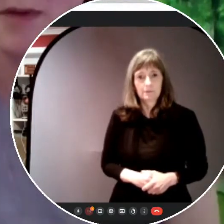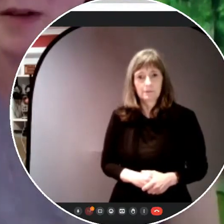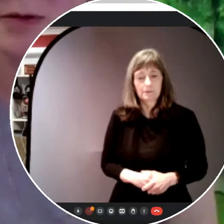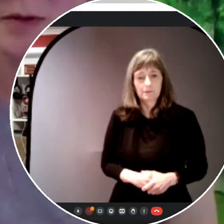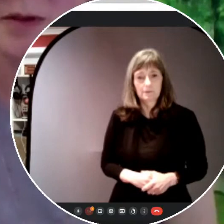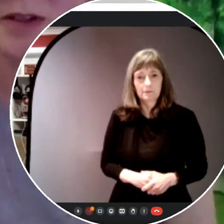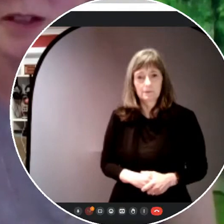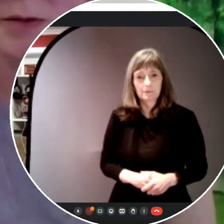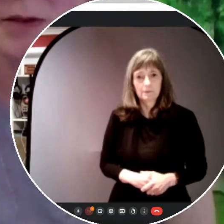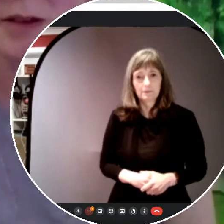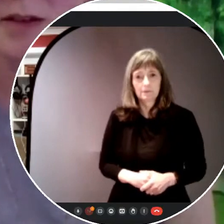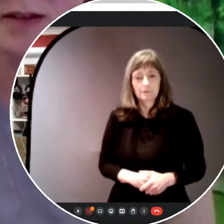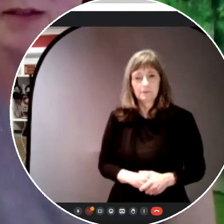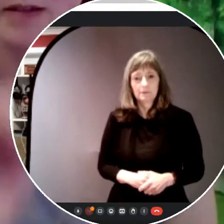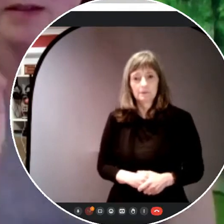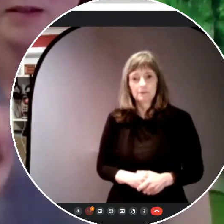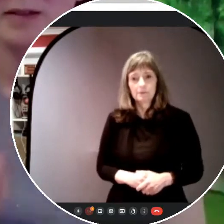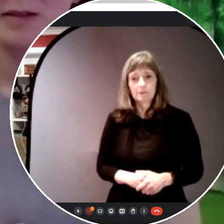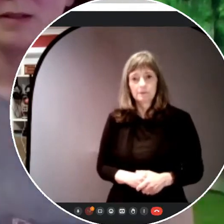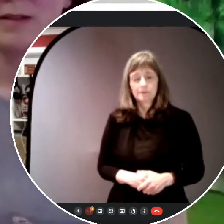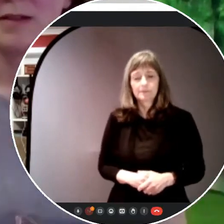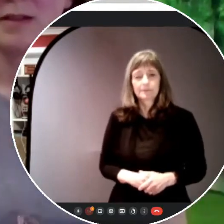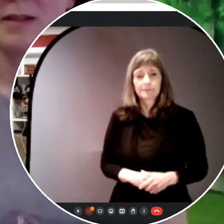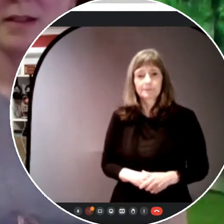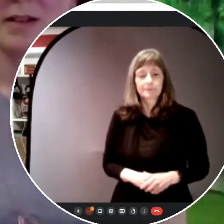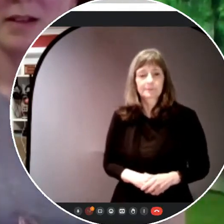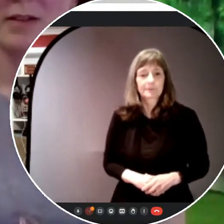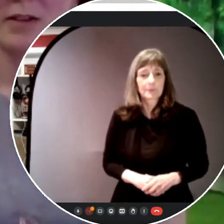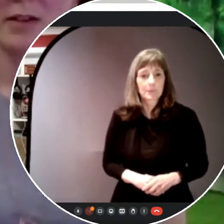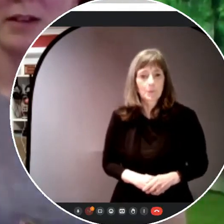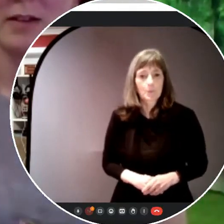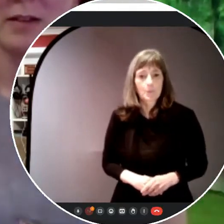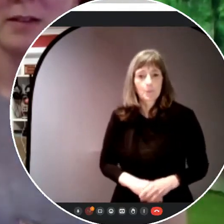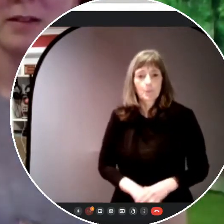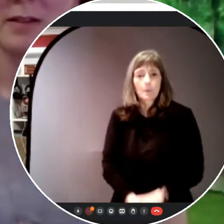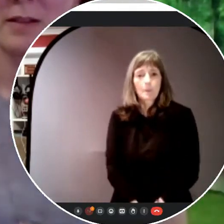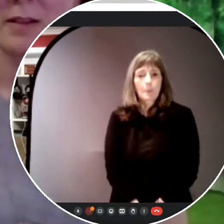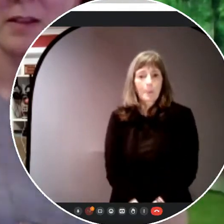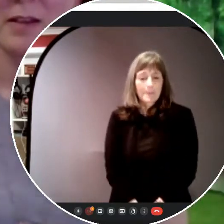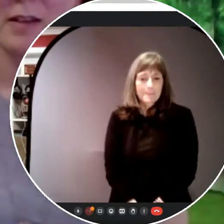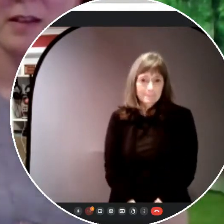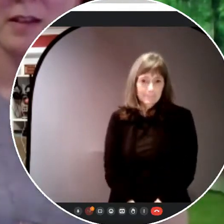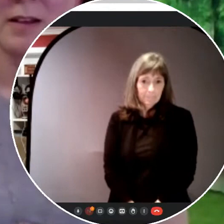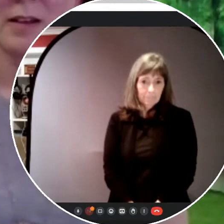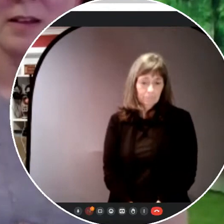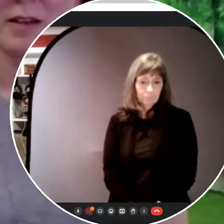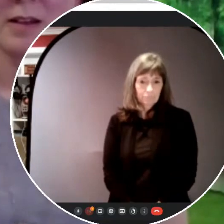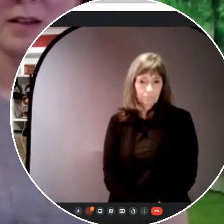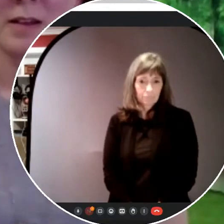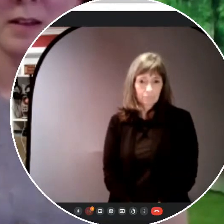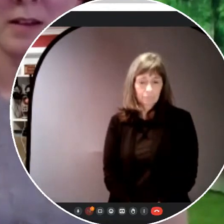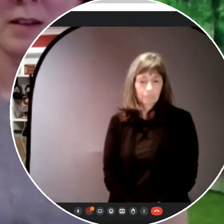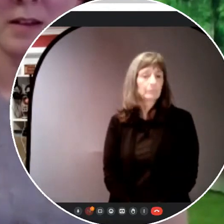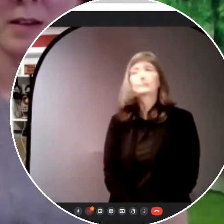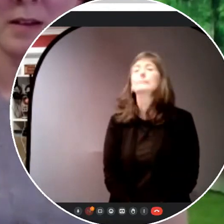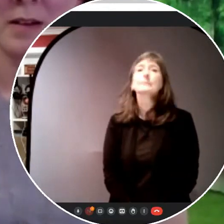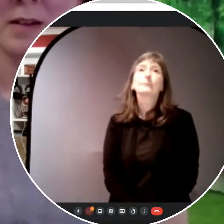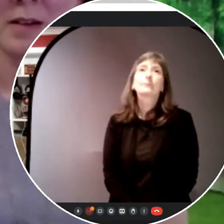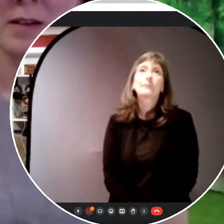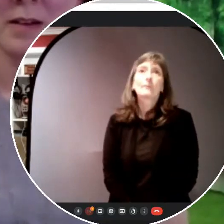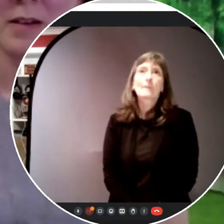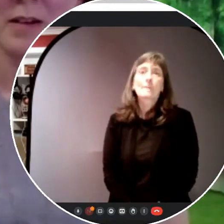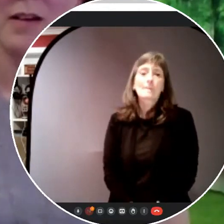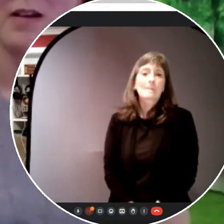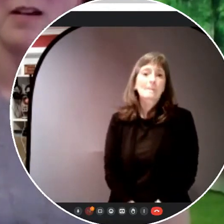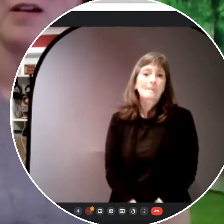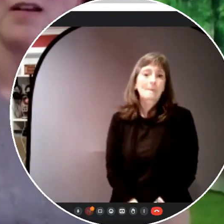I'm sorry, am I supposed to be using this one? We can, yeah. Share screen. Host disabled